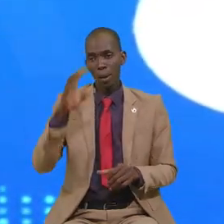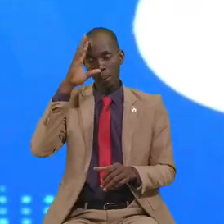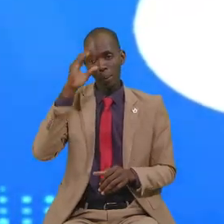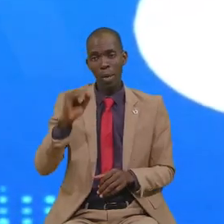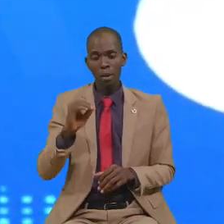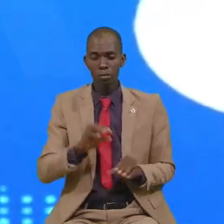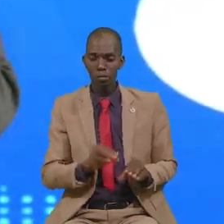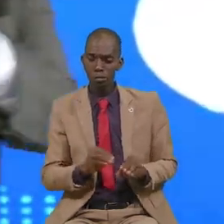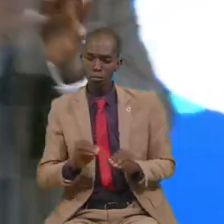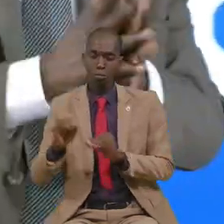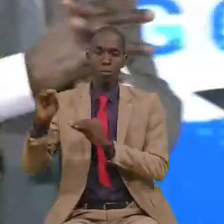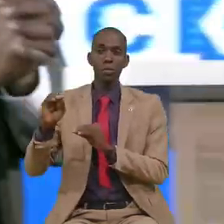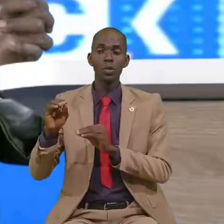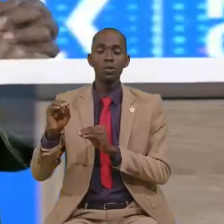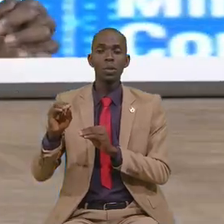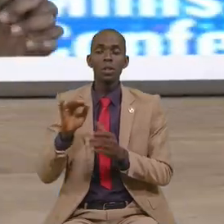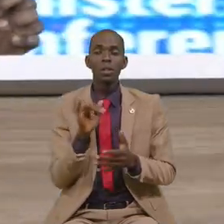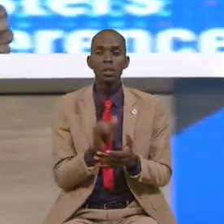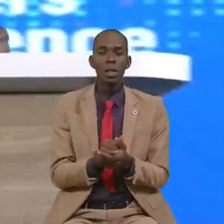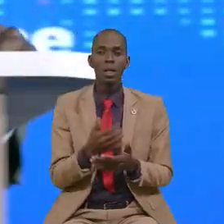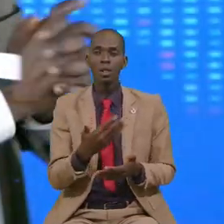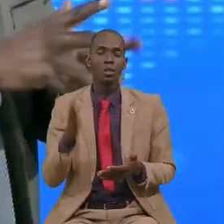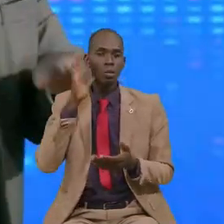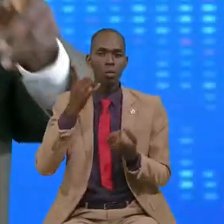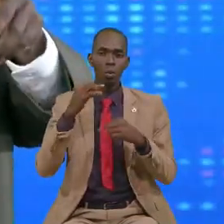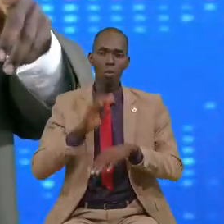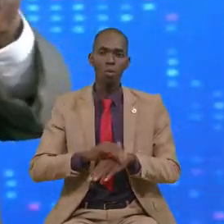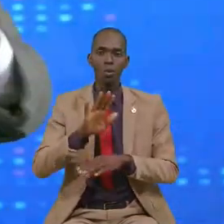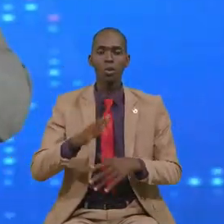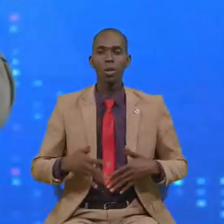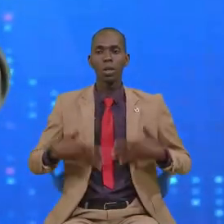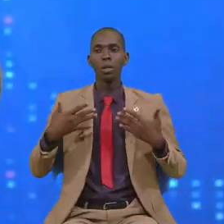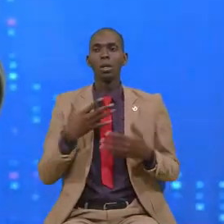and dive, that will come upon your life, and